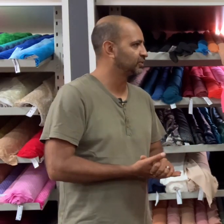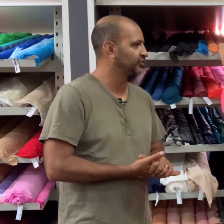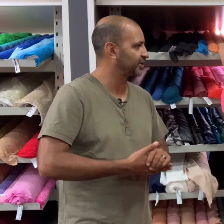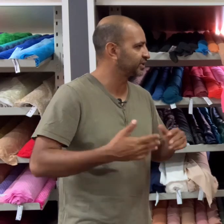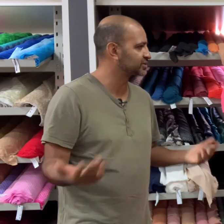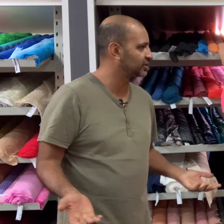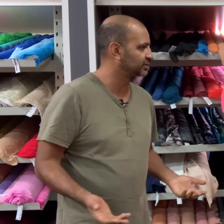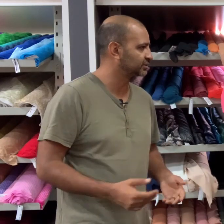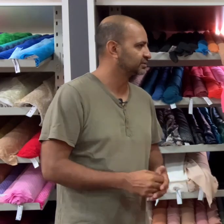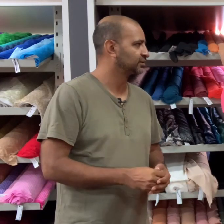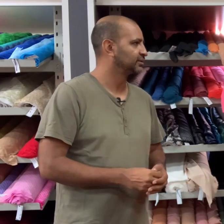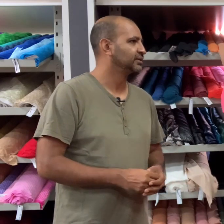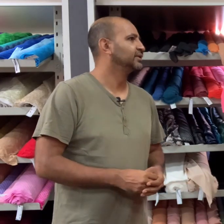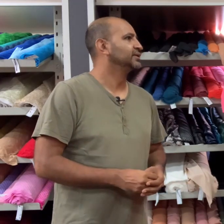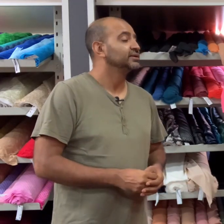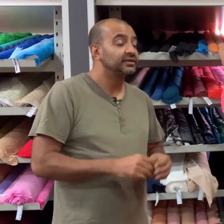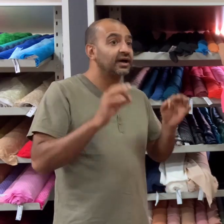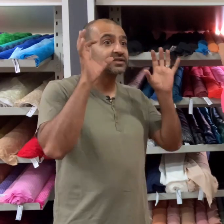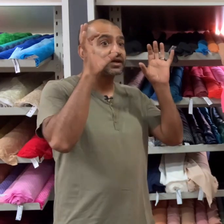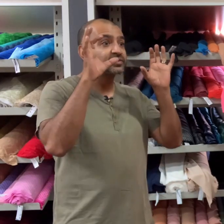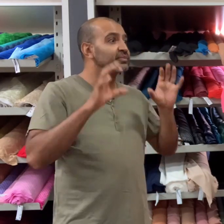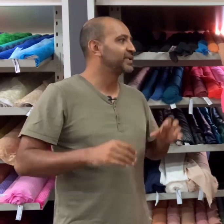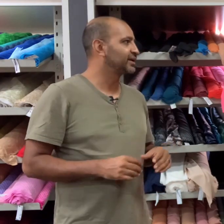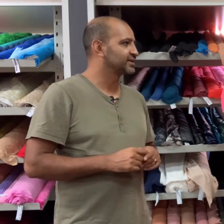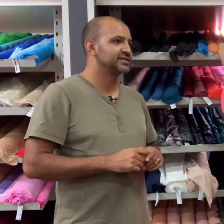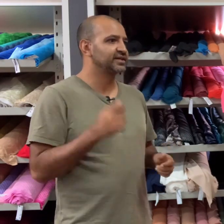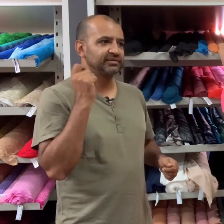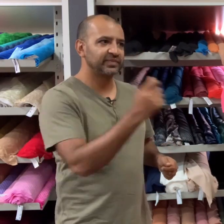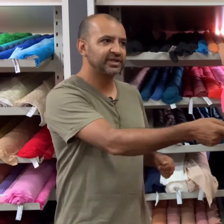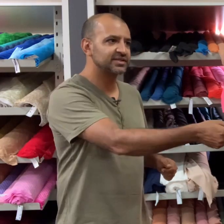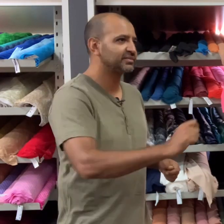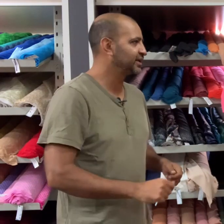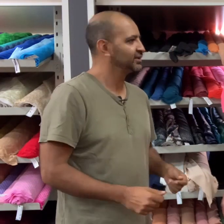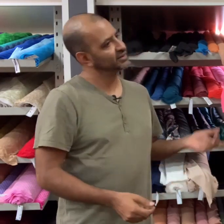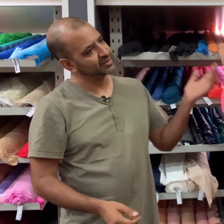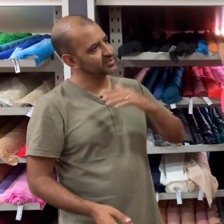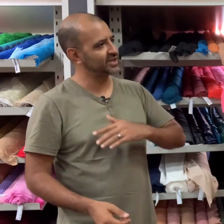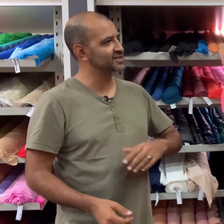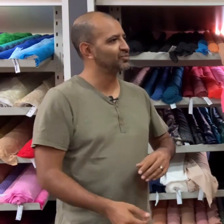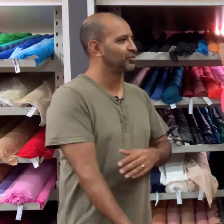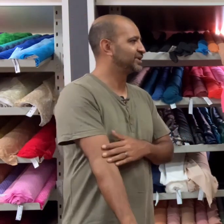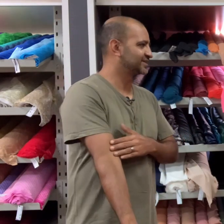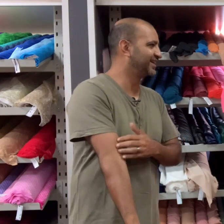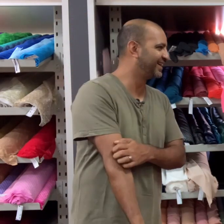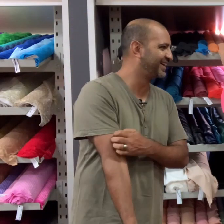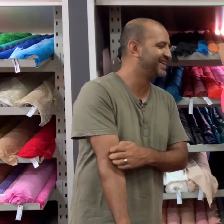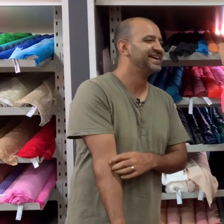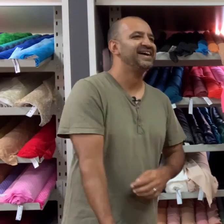problem, all your fabric is gone. Goodness. Guy's eyes went big like this and he said, but here's the money, send some more